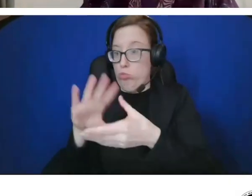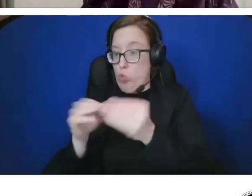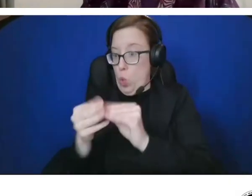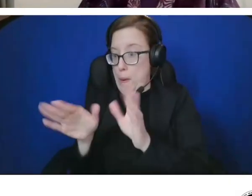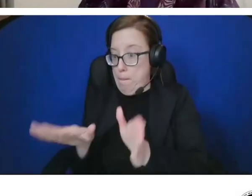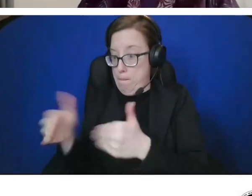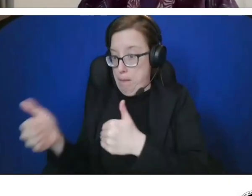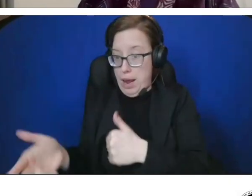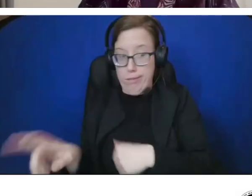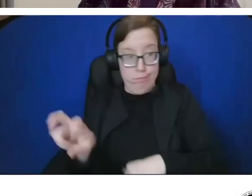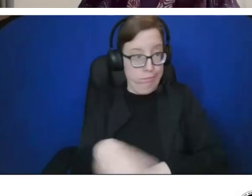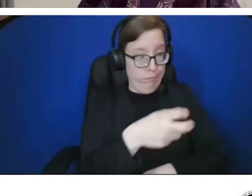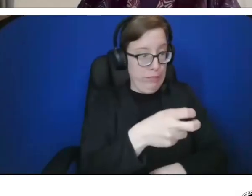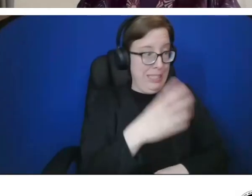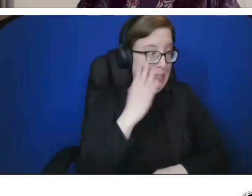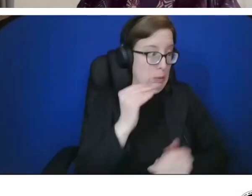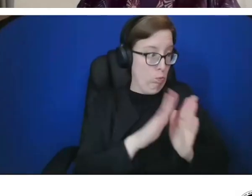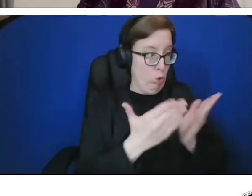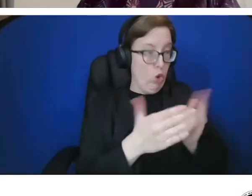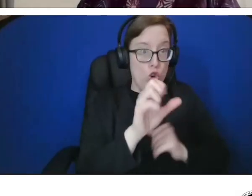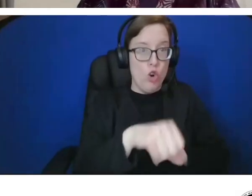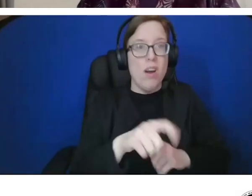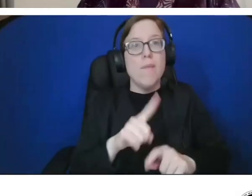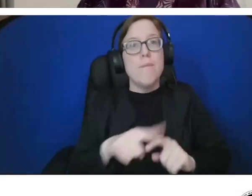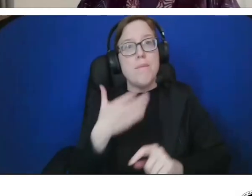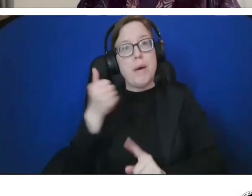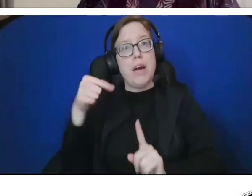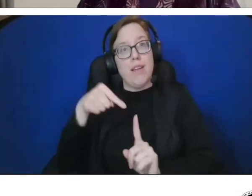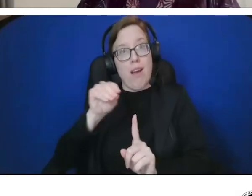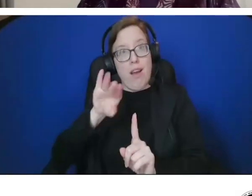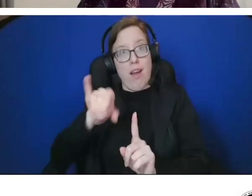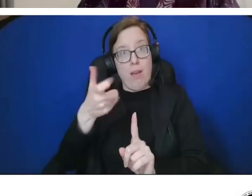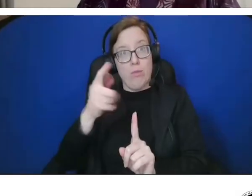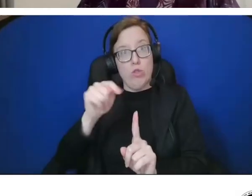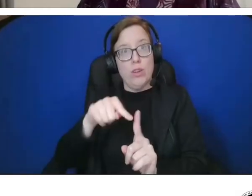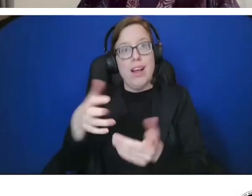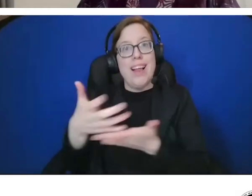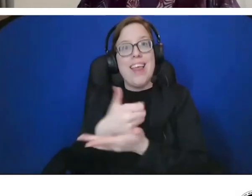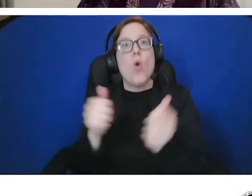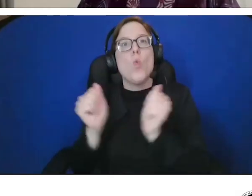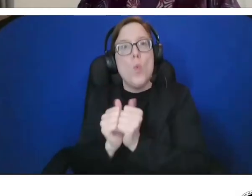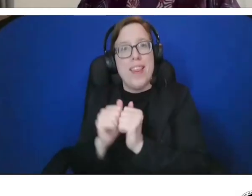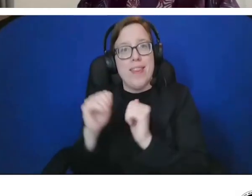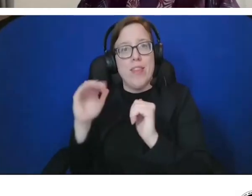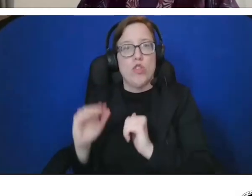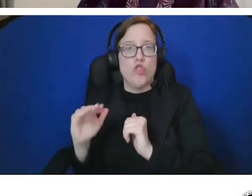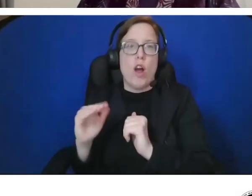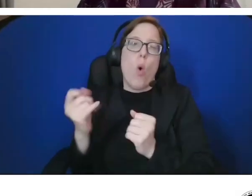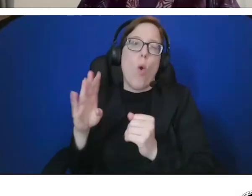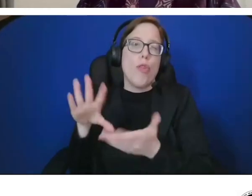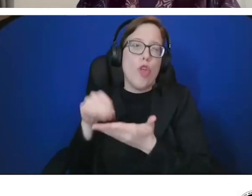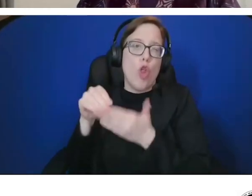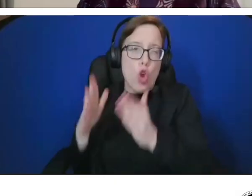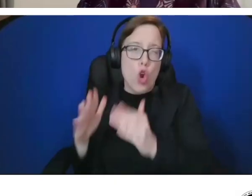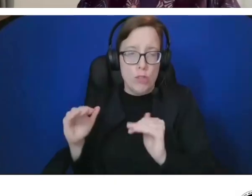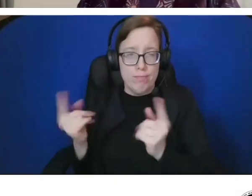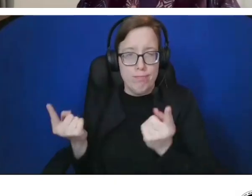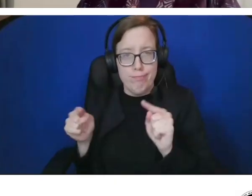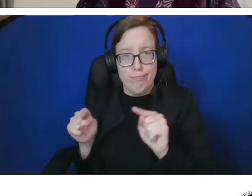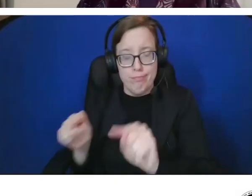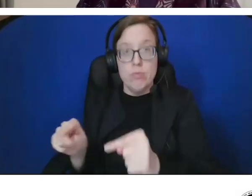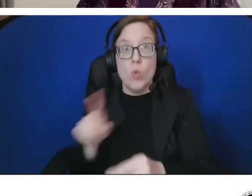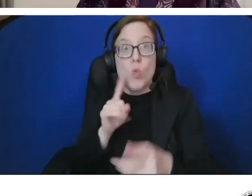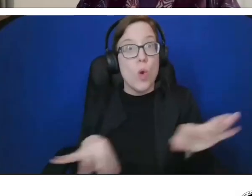box to an experience book later. But it's best if those objects are collected with the child or the learner. And